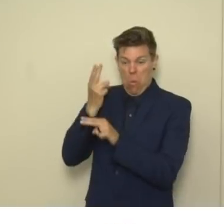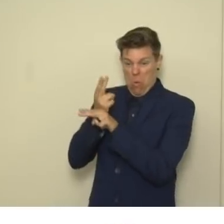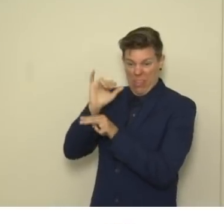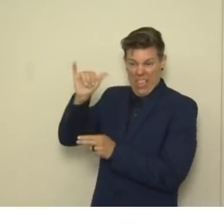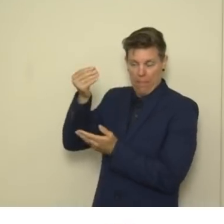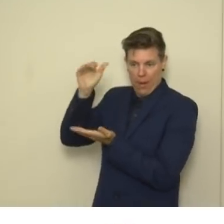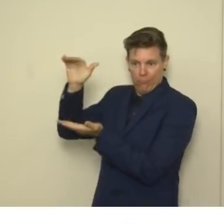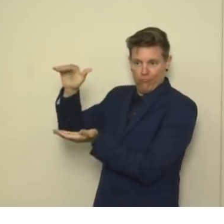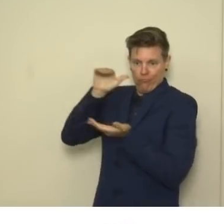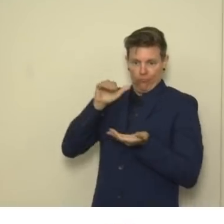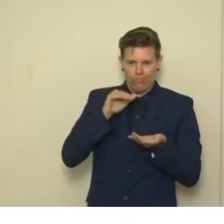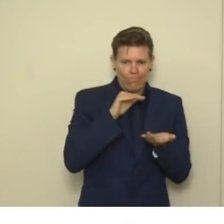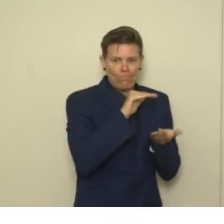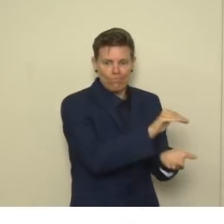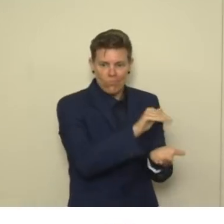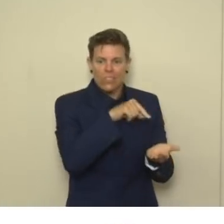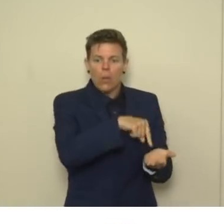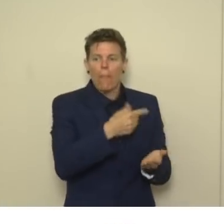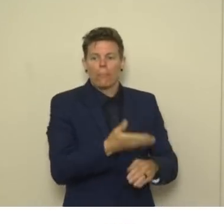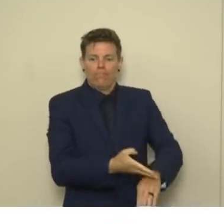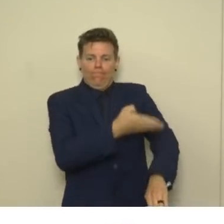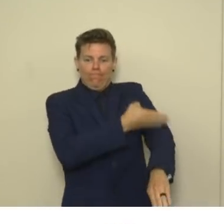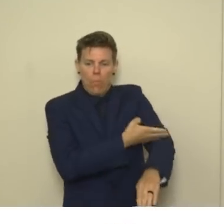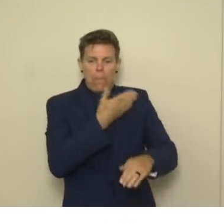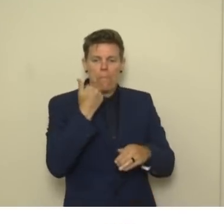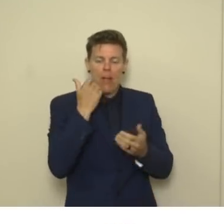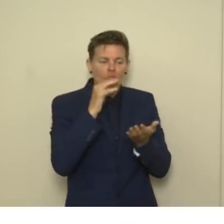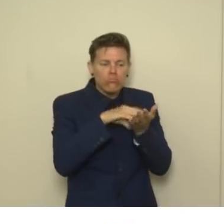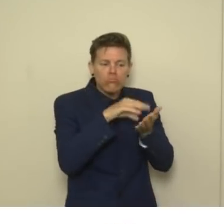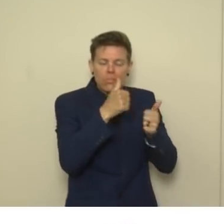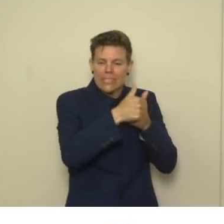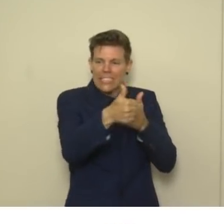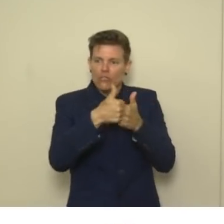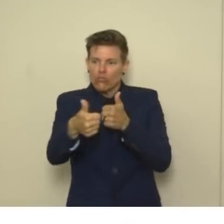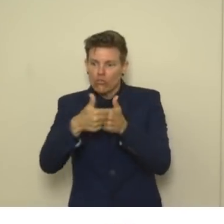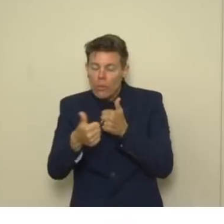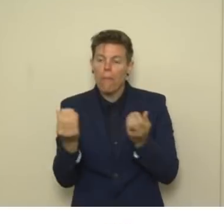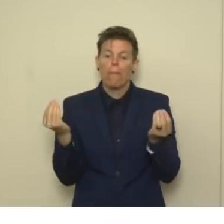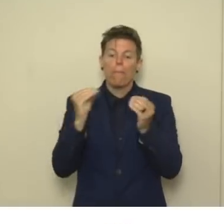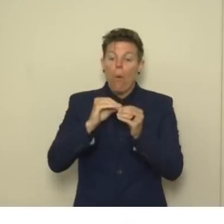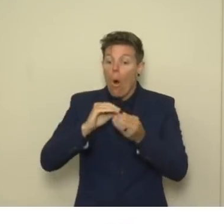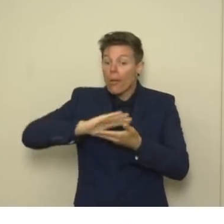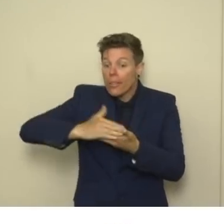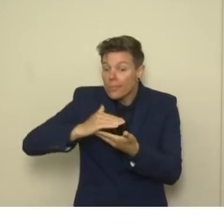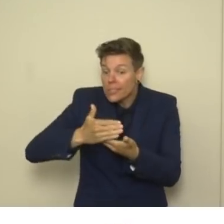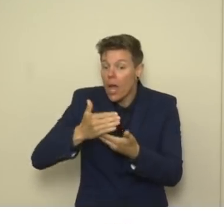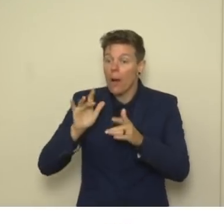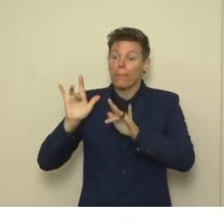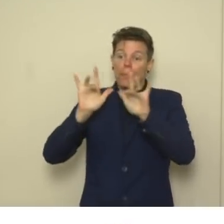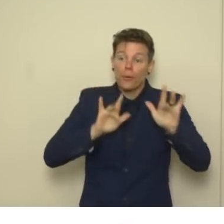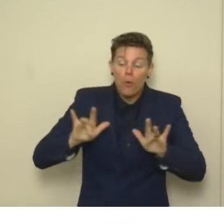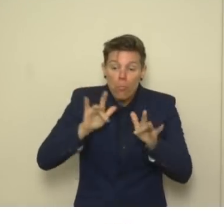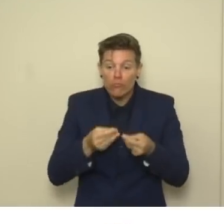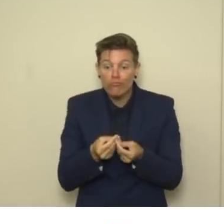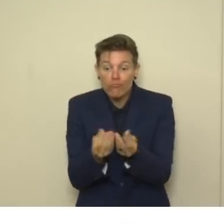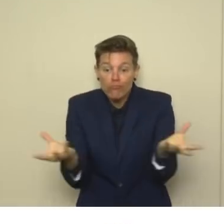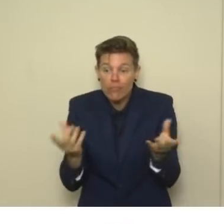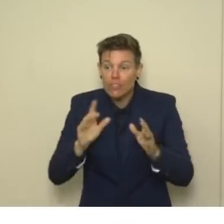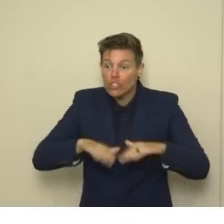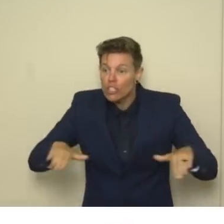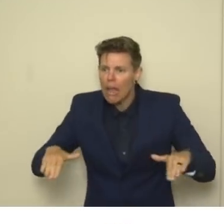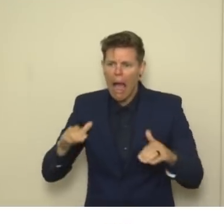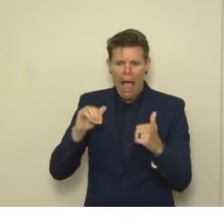be improved. That means more devices out to kids and families. That means figuring out the last mile of connectivity. I